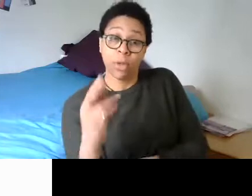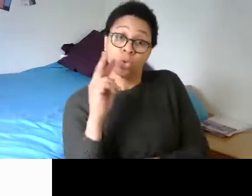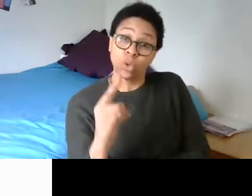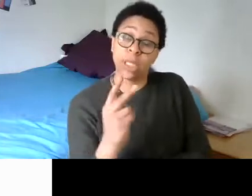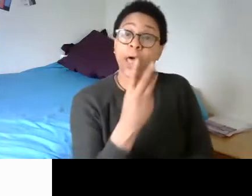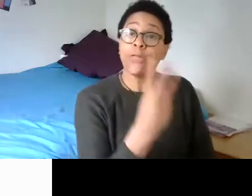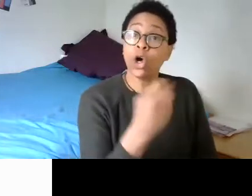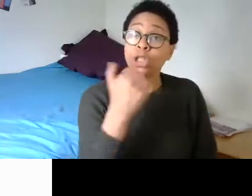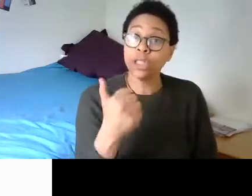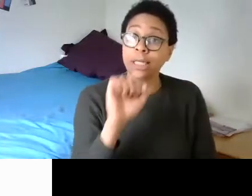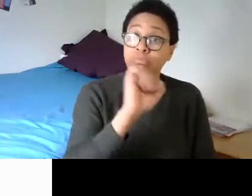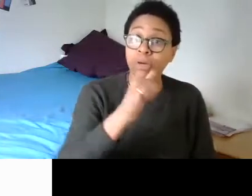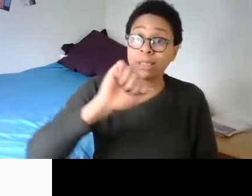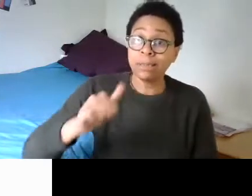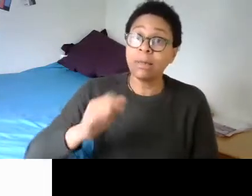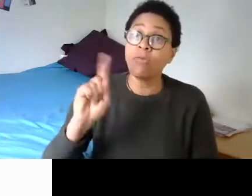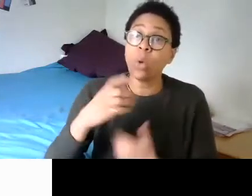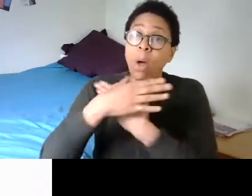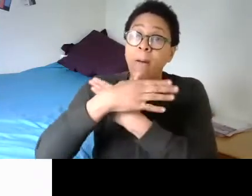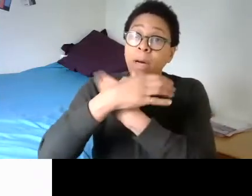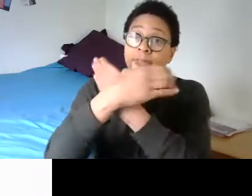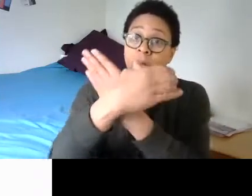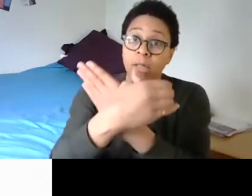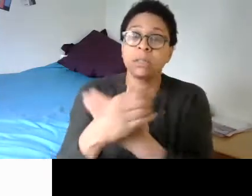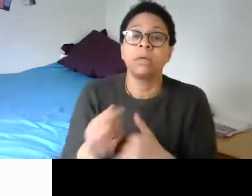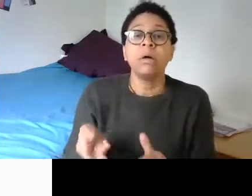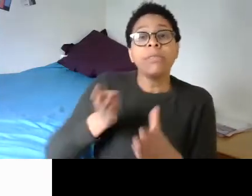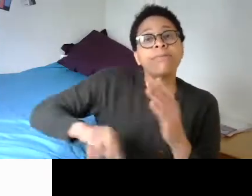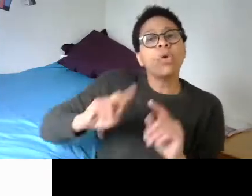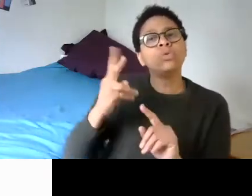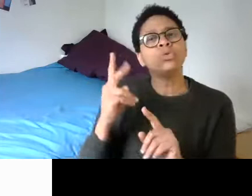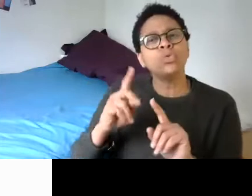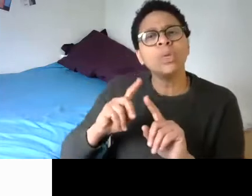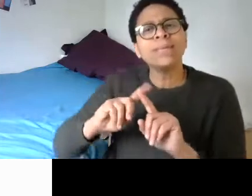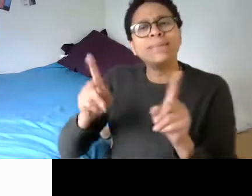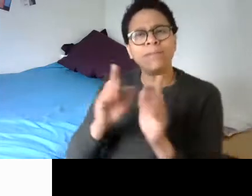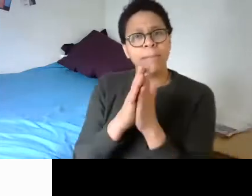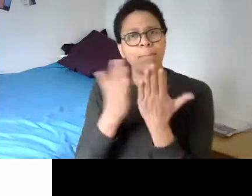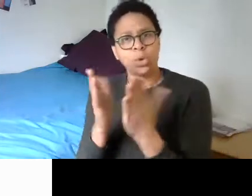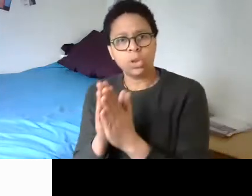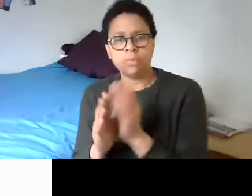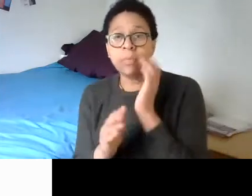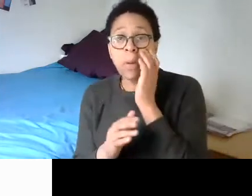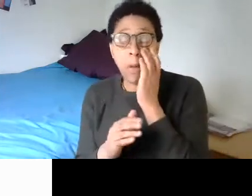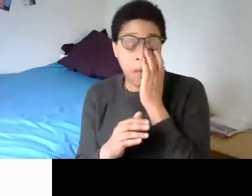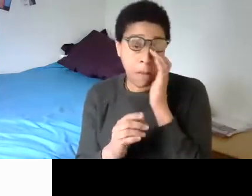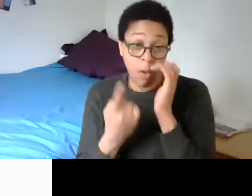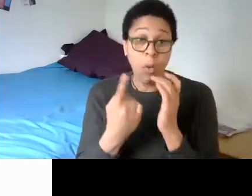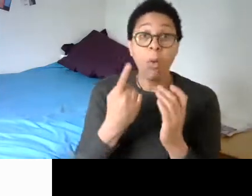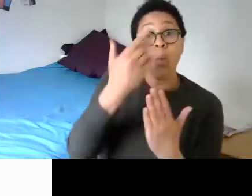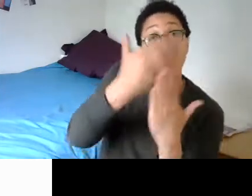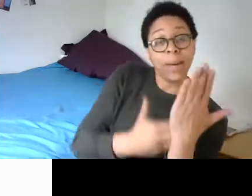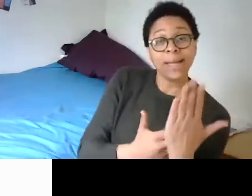engravings of butterflies and larvae. These images are from 2 different editions. The page from 1854 has been